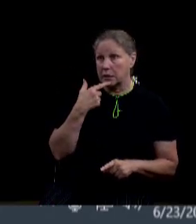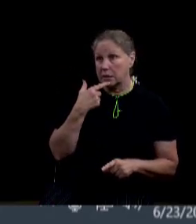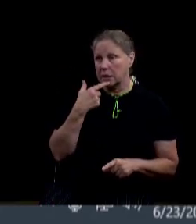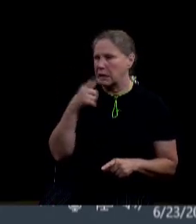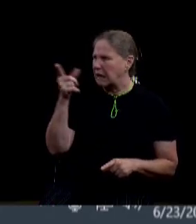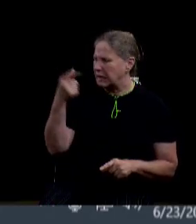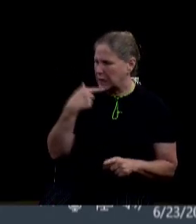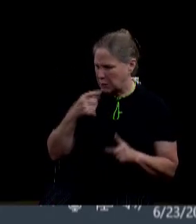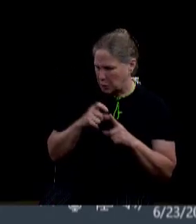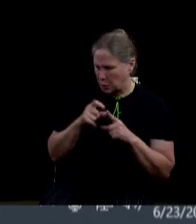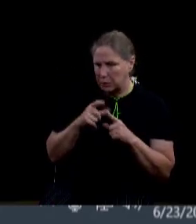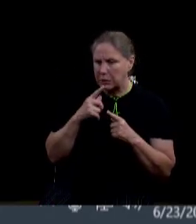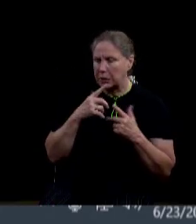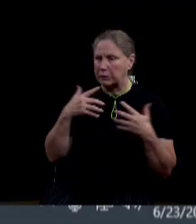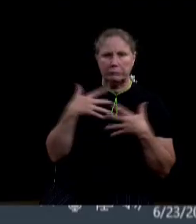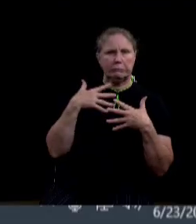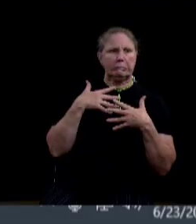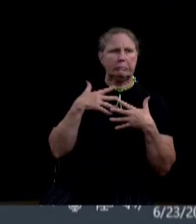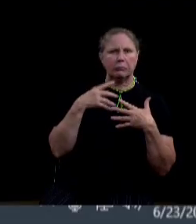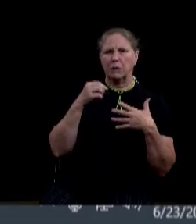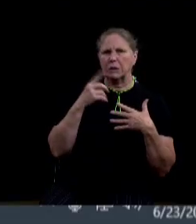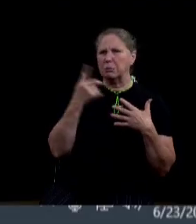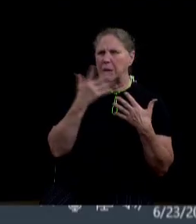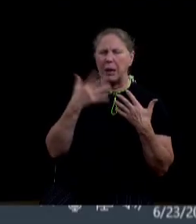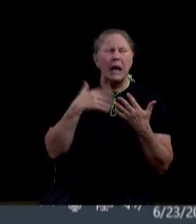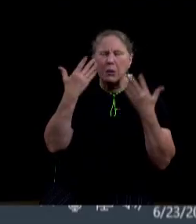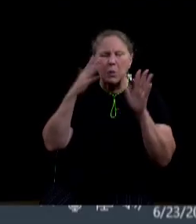But what is there,